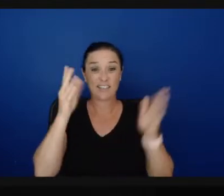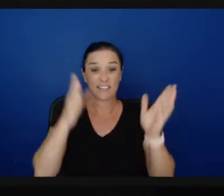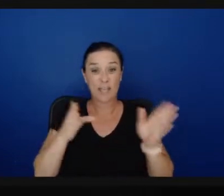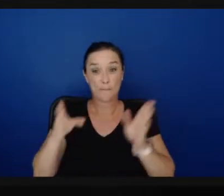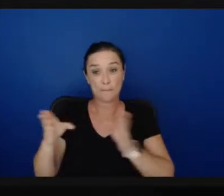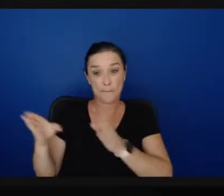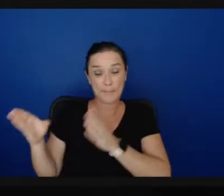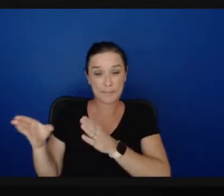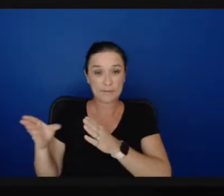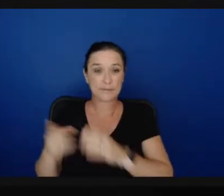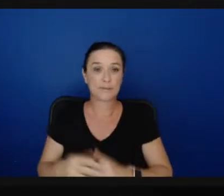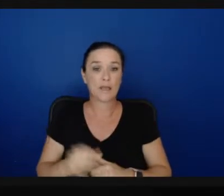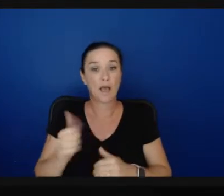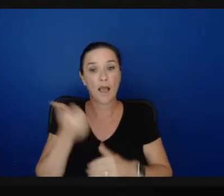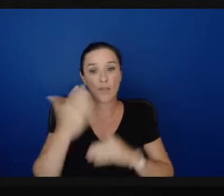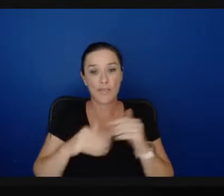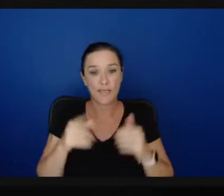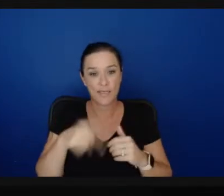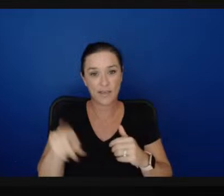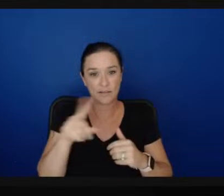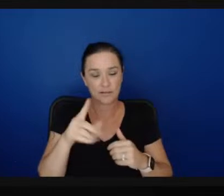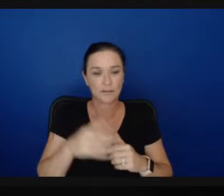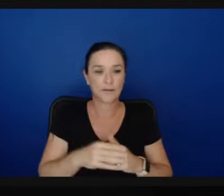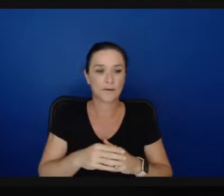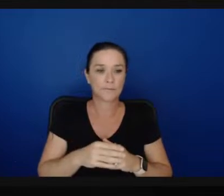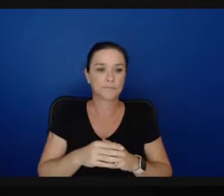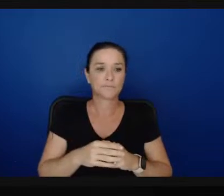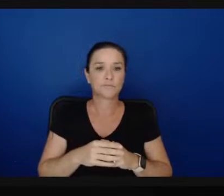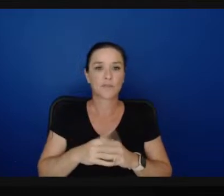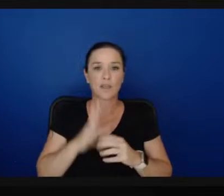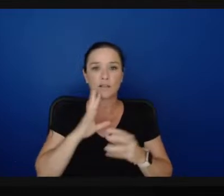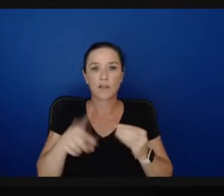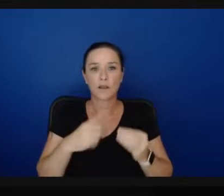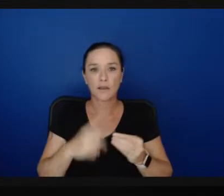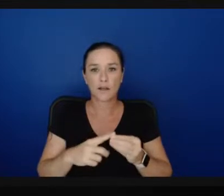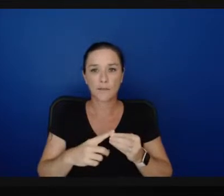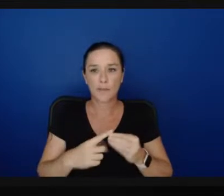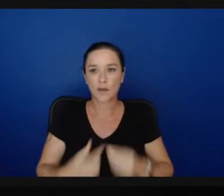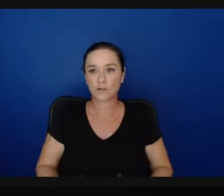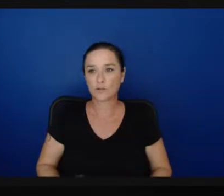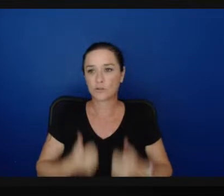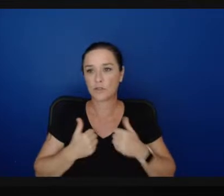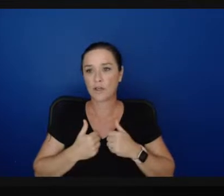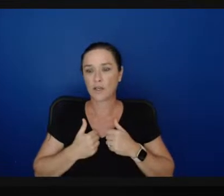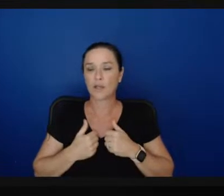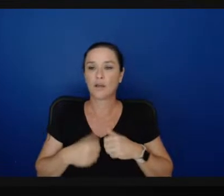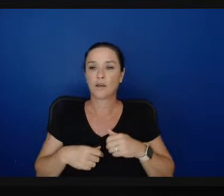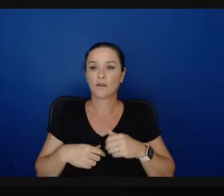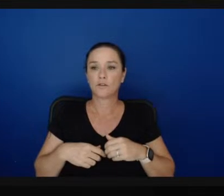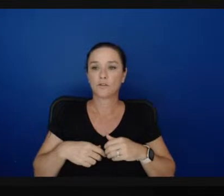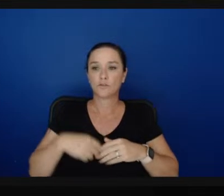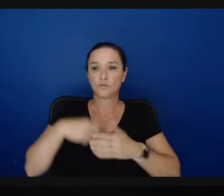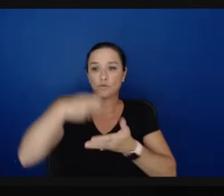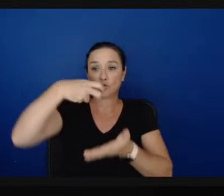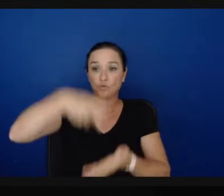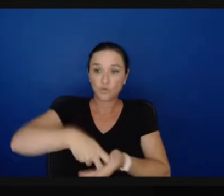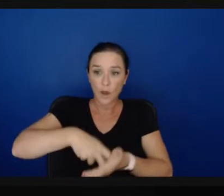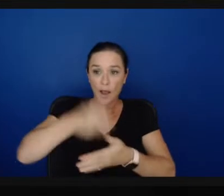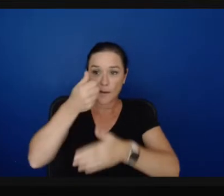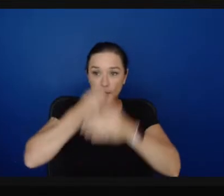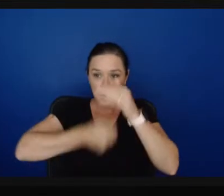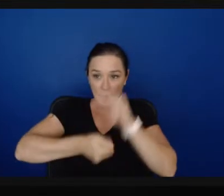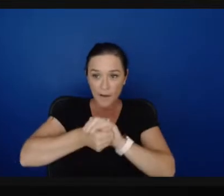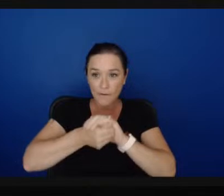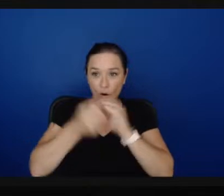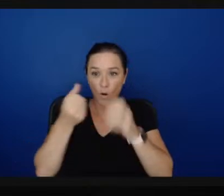Besides this, they go on to survive, drop, cover, and hold on, improve your safety, reconnect, and restore as well. So I won't go through